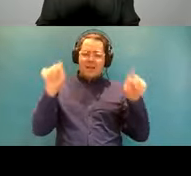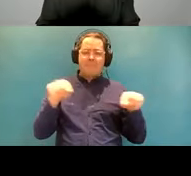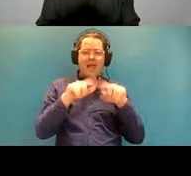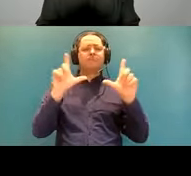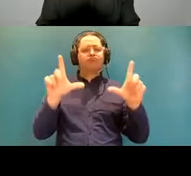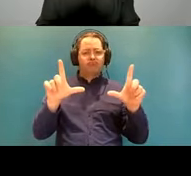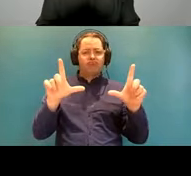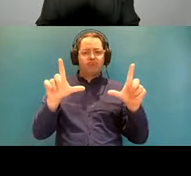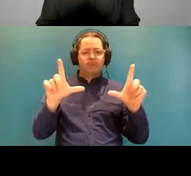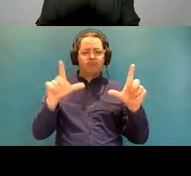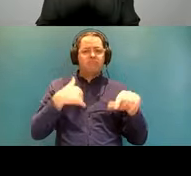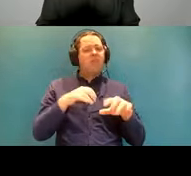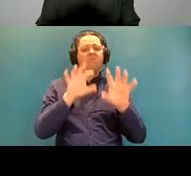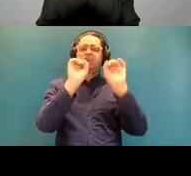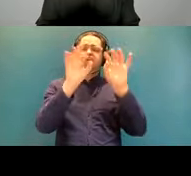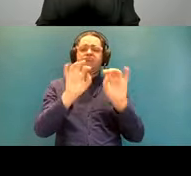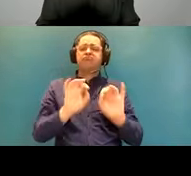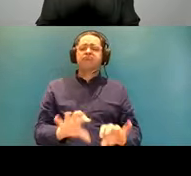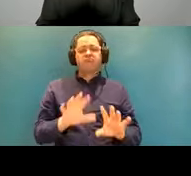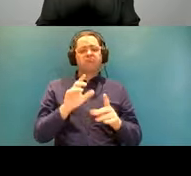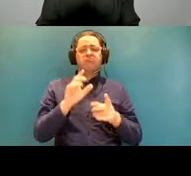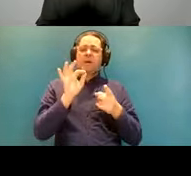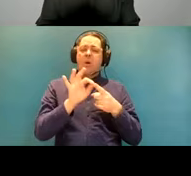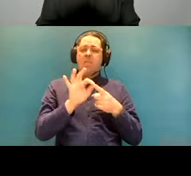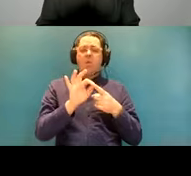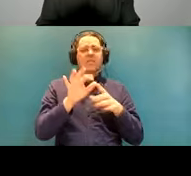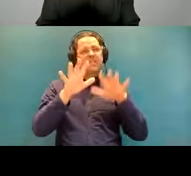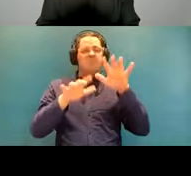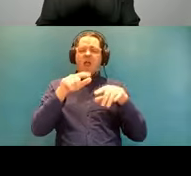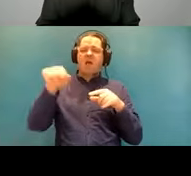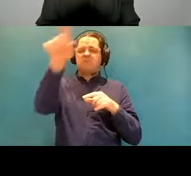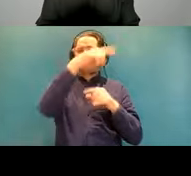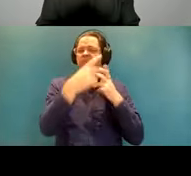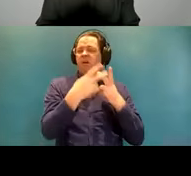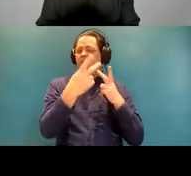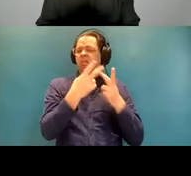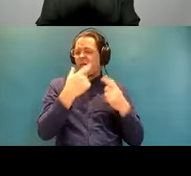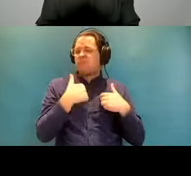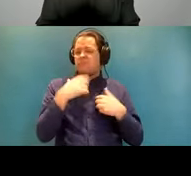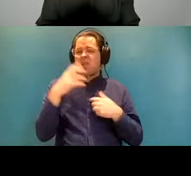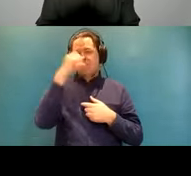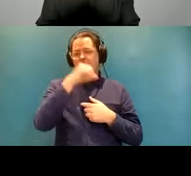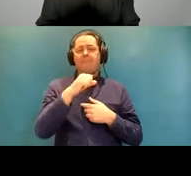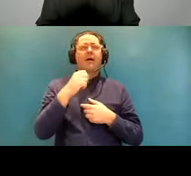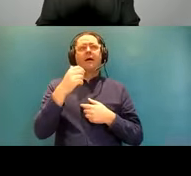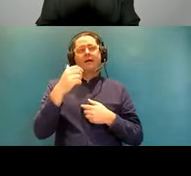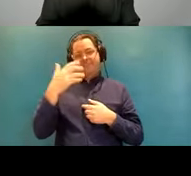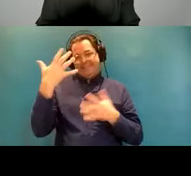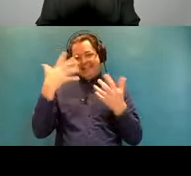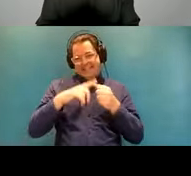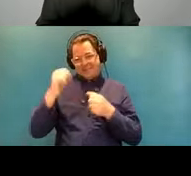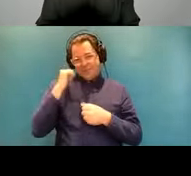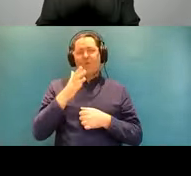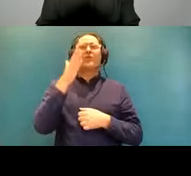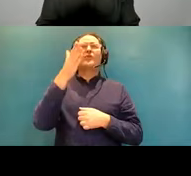create a PowerPoint which is quite similar to other people's if they use the template. And I remember going to conferences first, and everyone had the same kinds